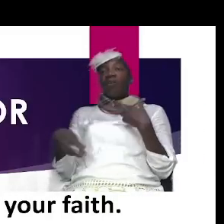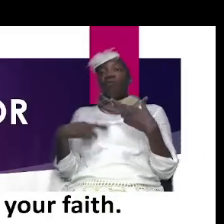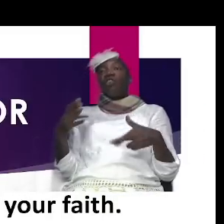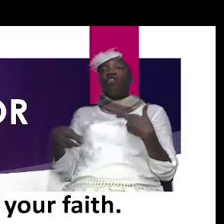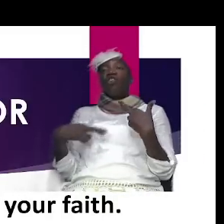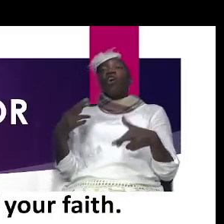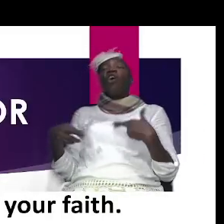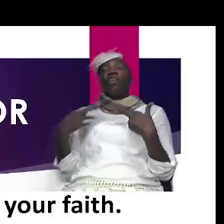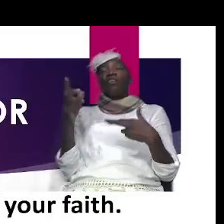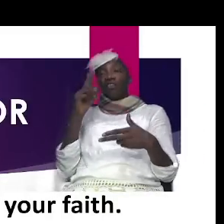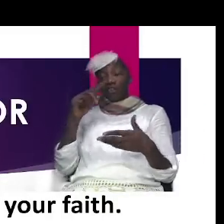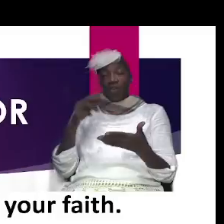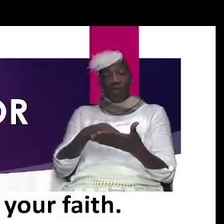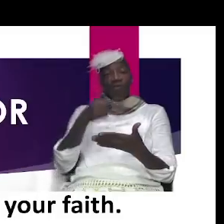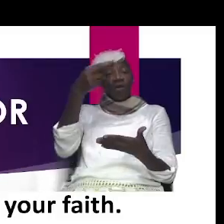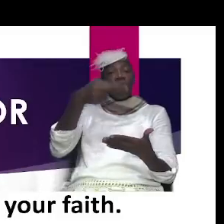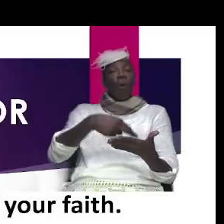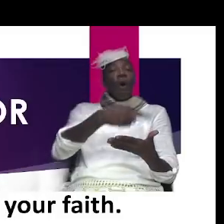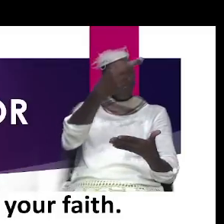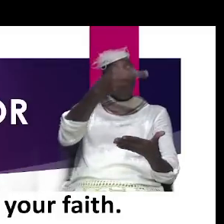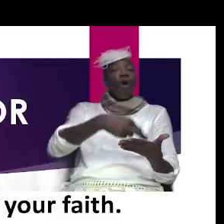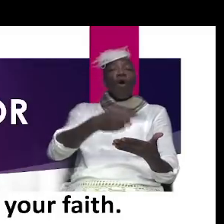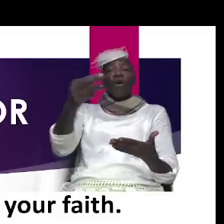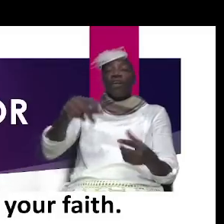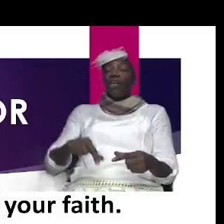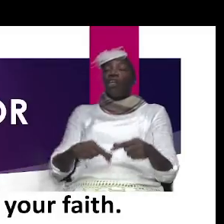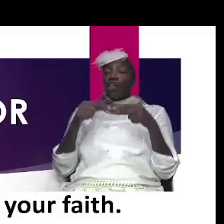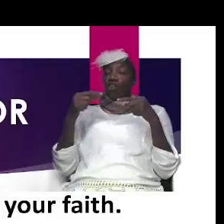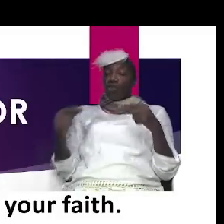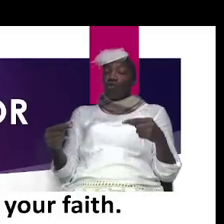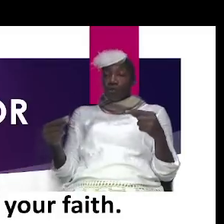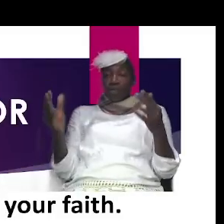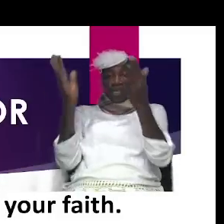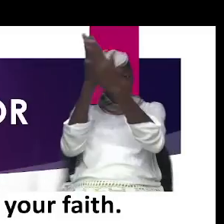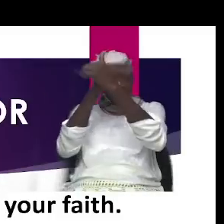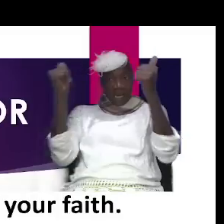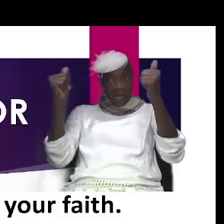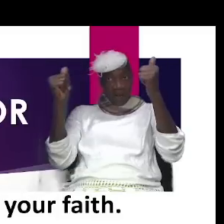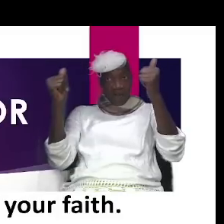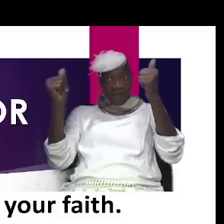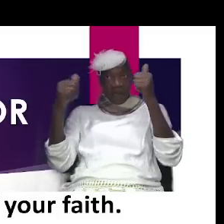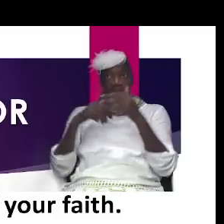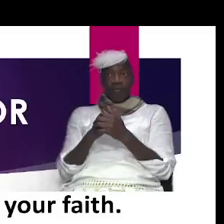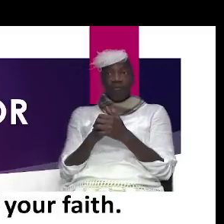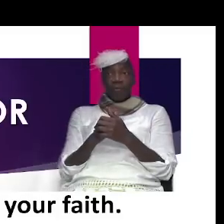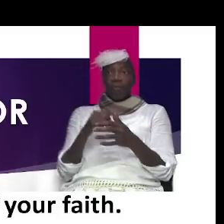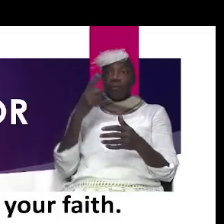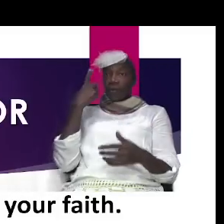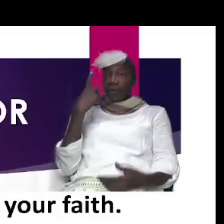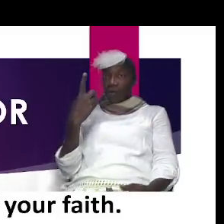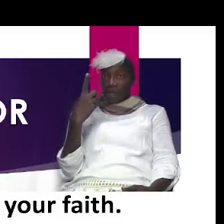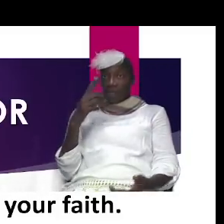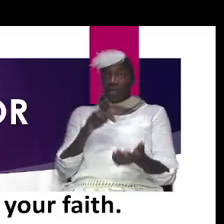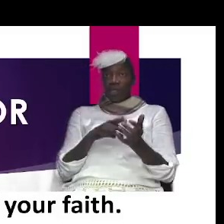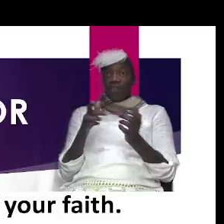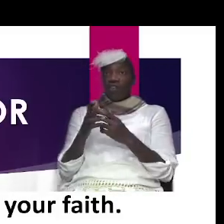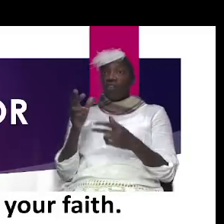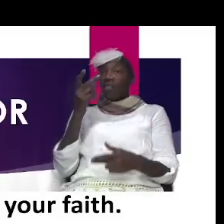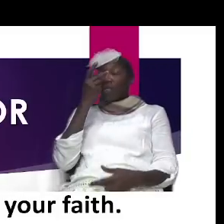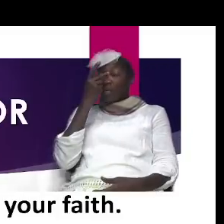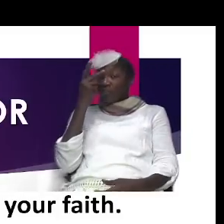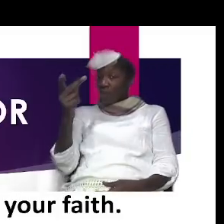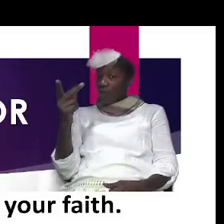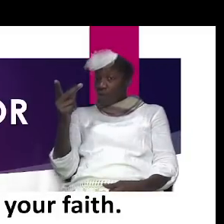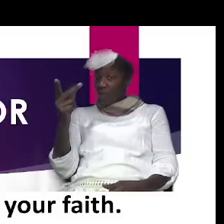rejoice, for your reward is great in heaven. One, he is looking out for us